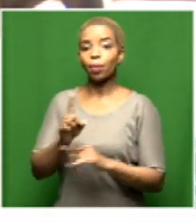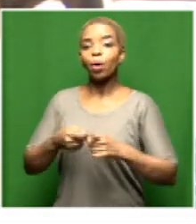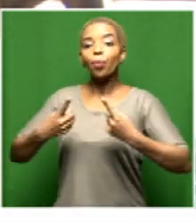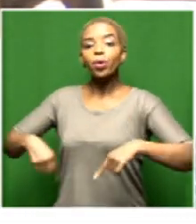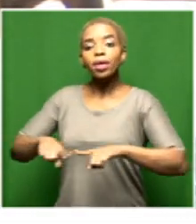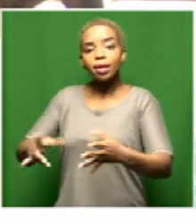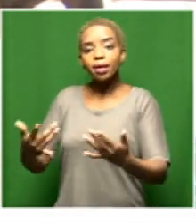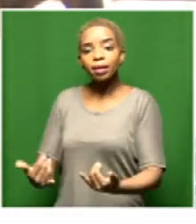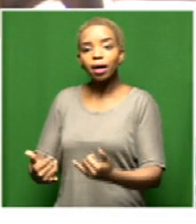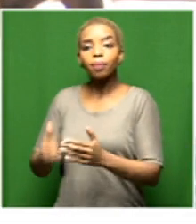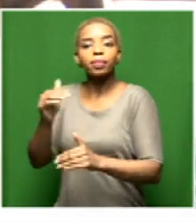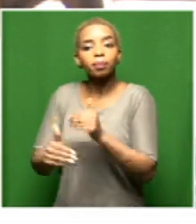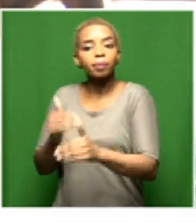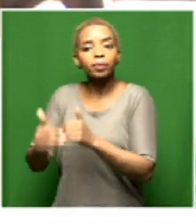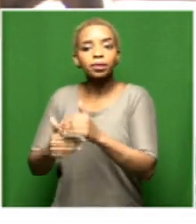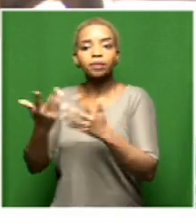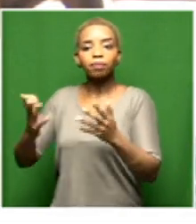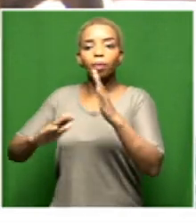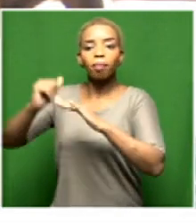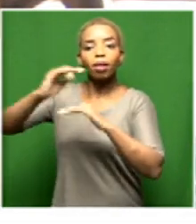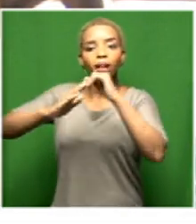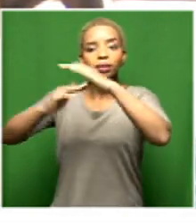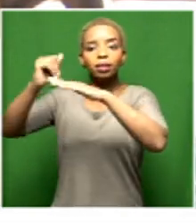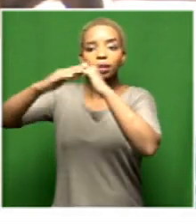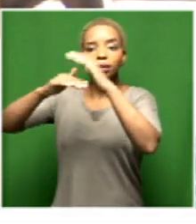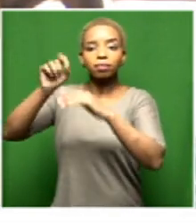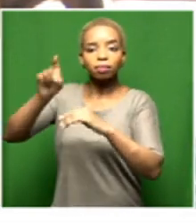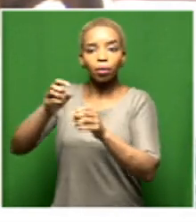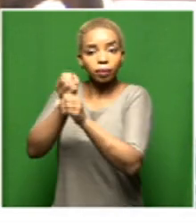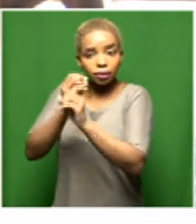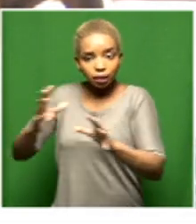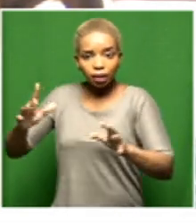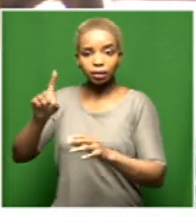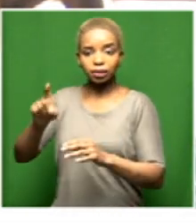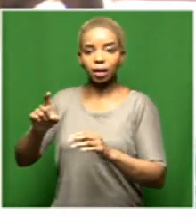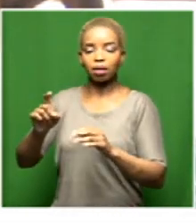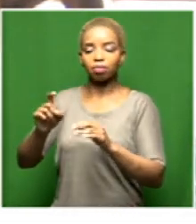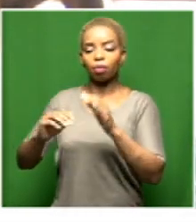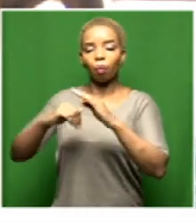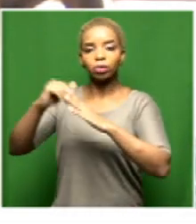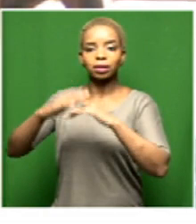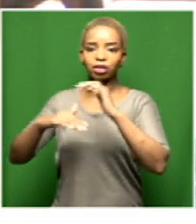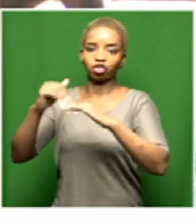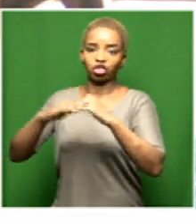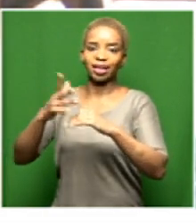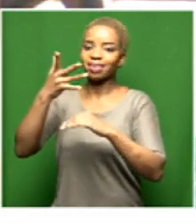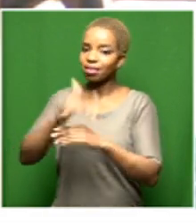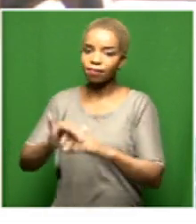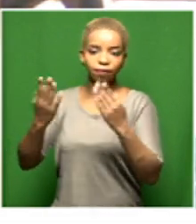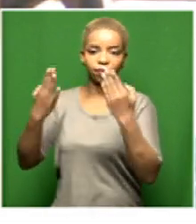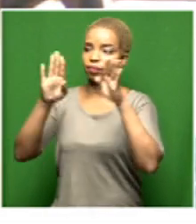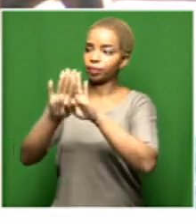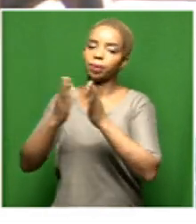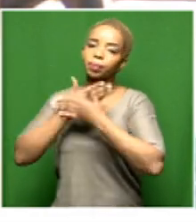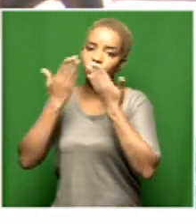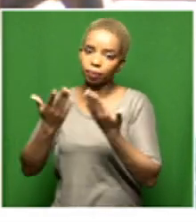building an archive at Constitution Hill. We would have started construction if we hadn't been shut down. So this is a physical archive as well as